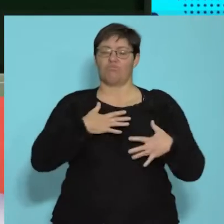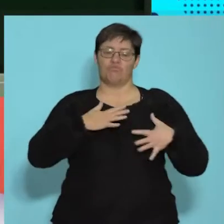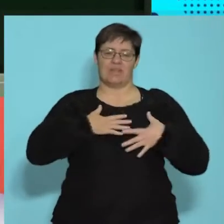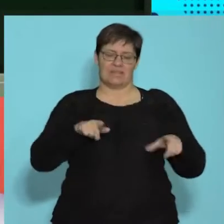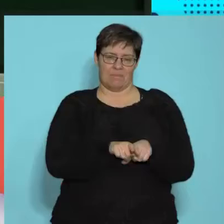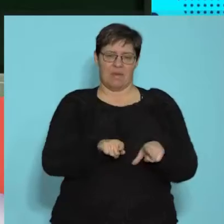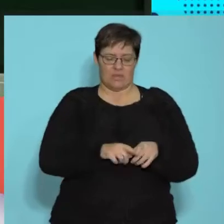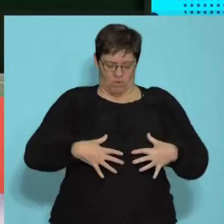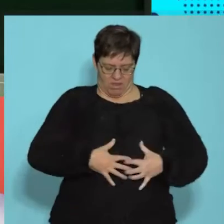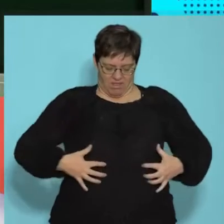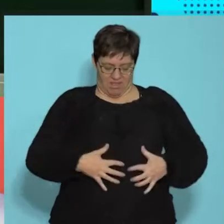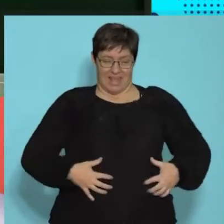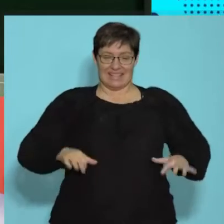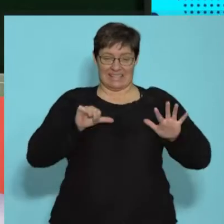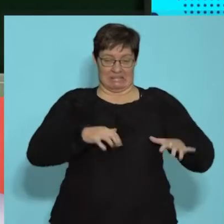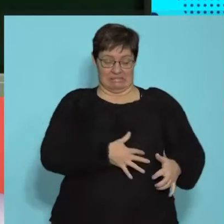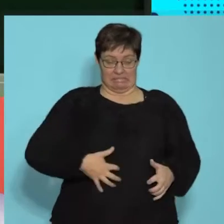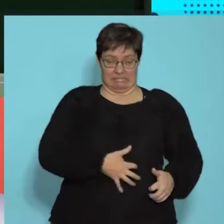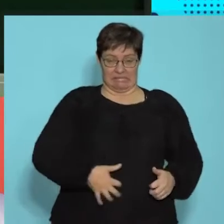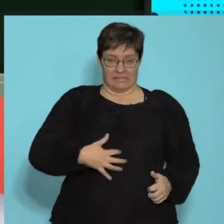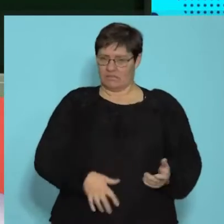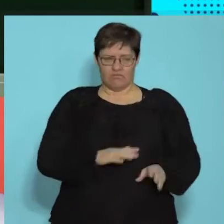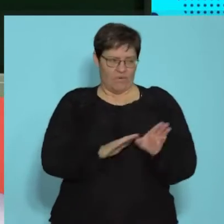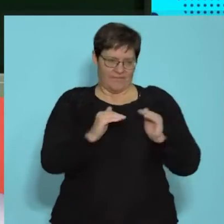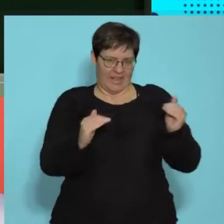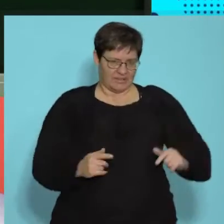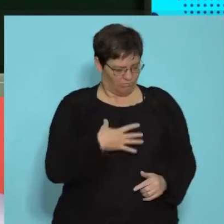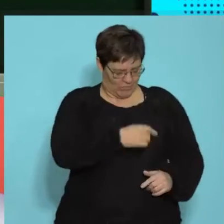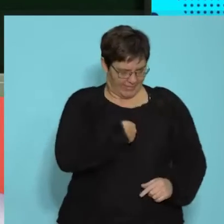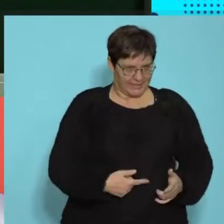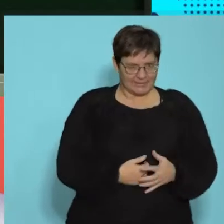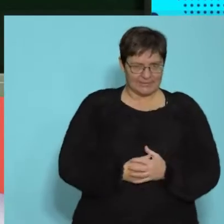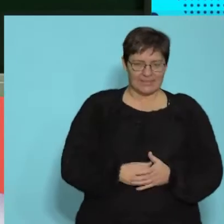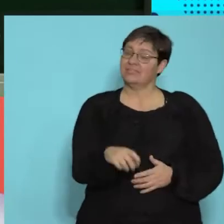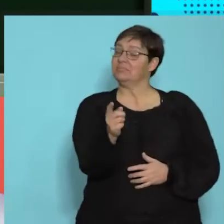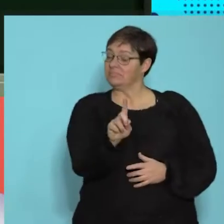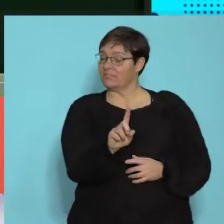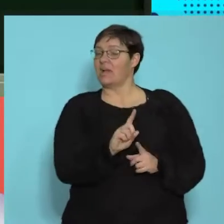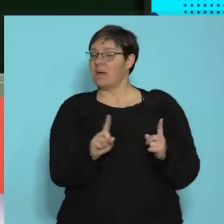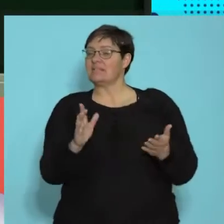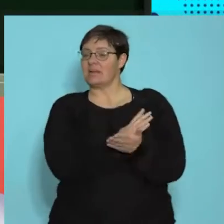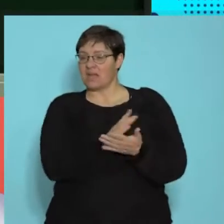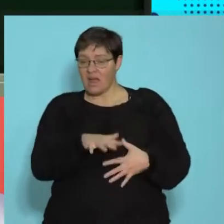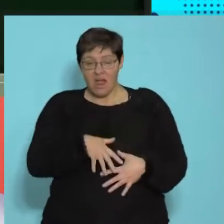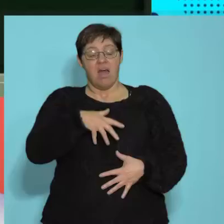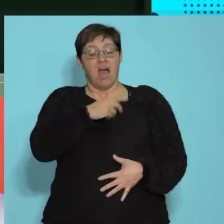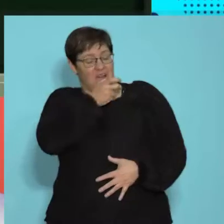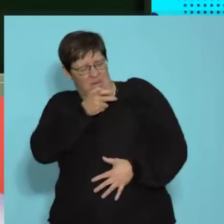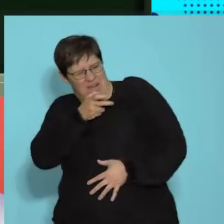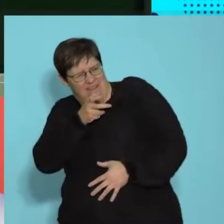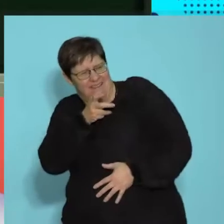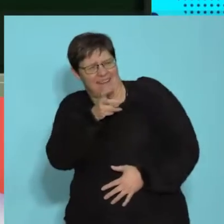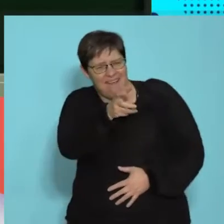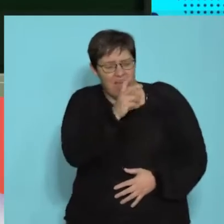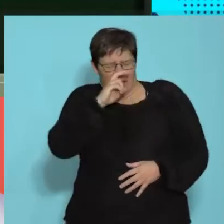breathe as well. And that's why they get that nice little six-pack. Not fair. Don't like it. All right? So sometimes when we need to